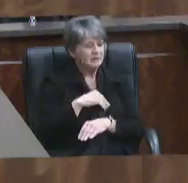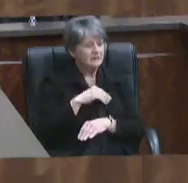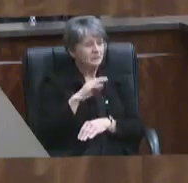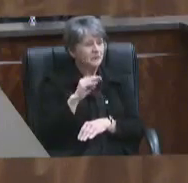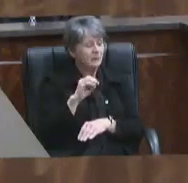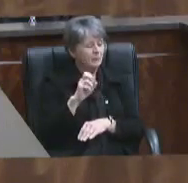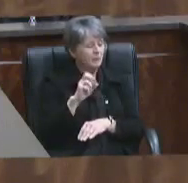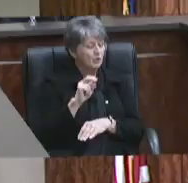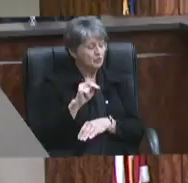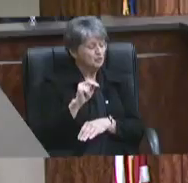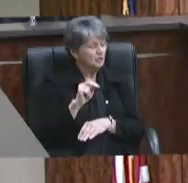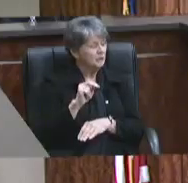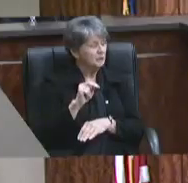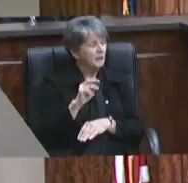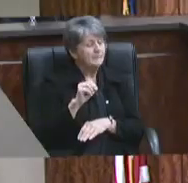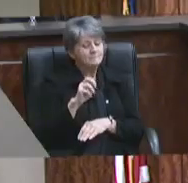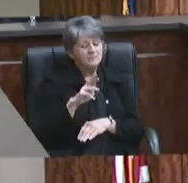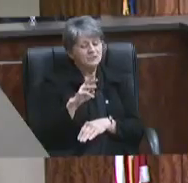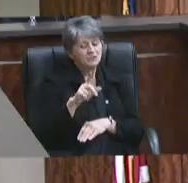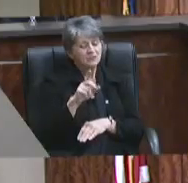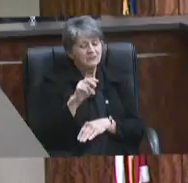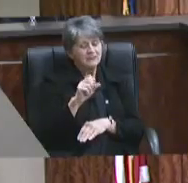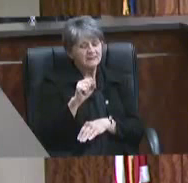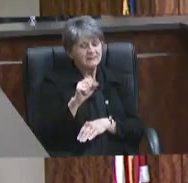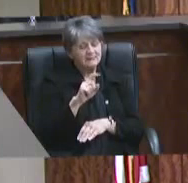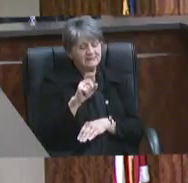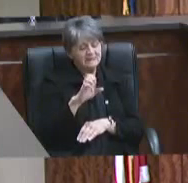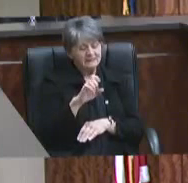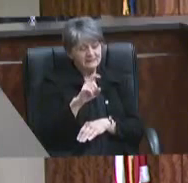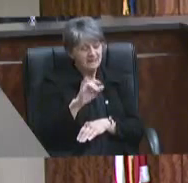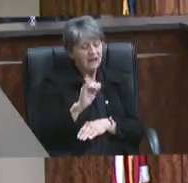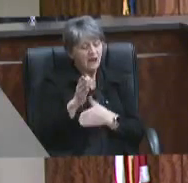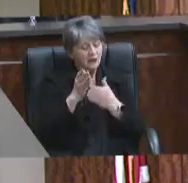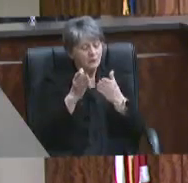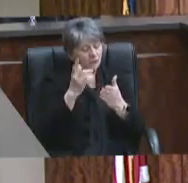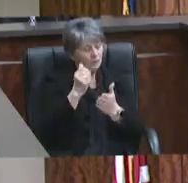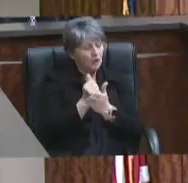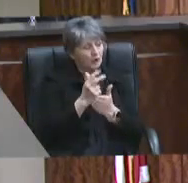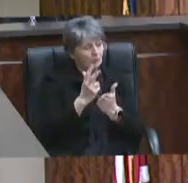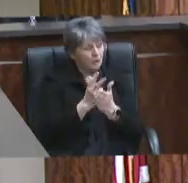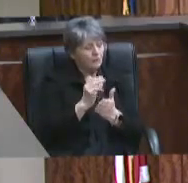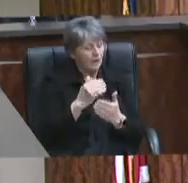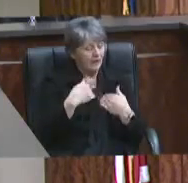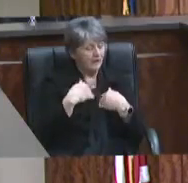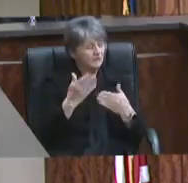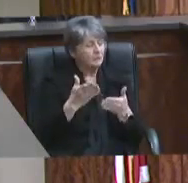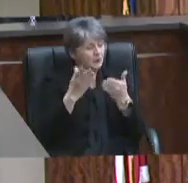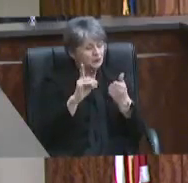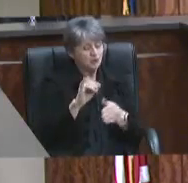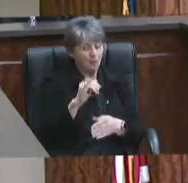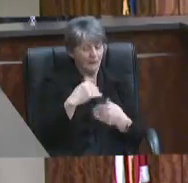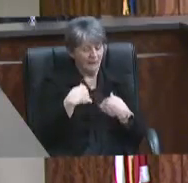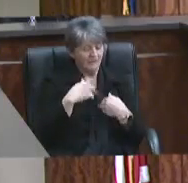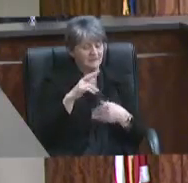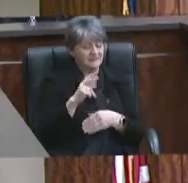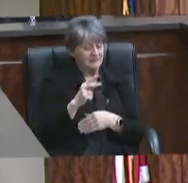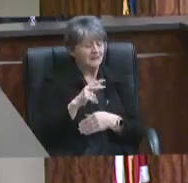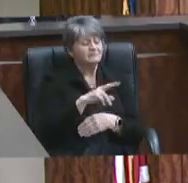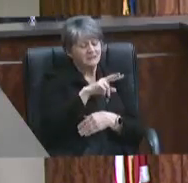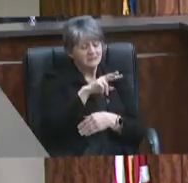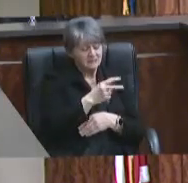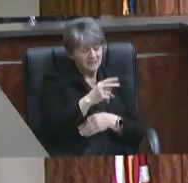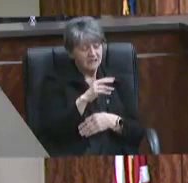President, Councilman Lance, I'll move for approval. I have a motion. Is there a second? Mr. President, I second